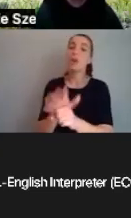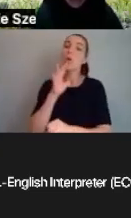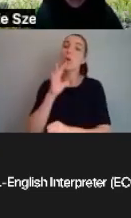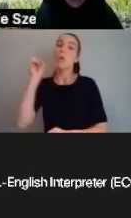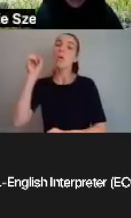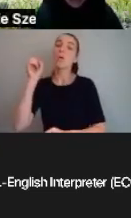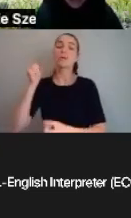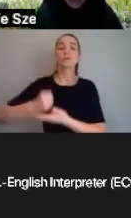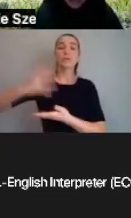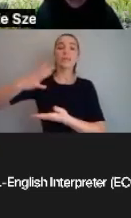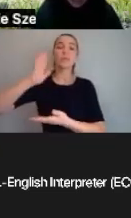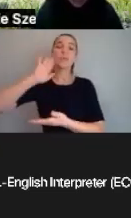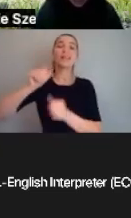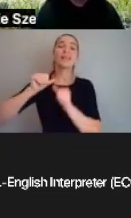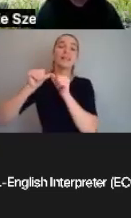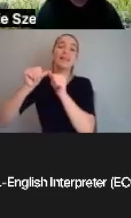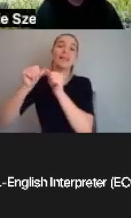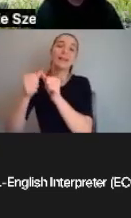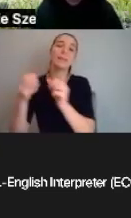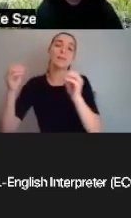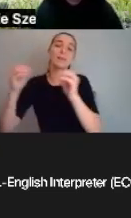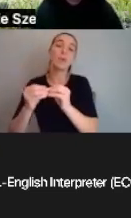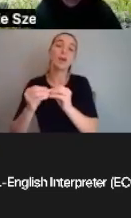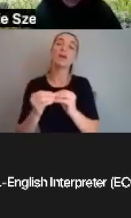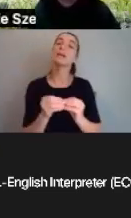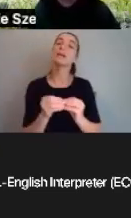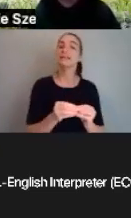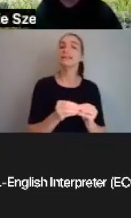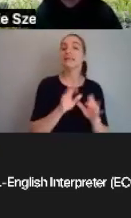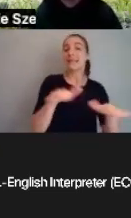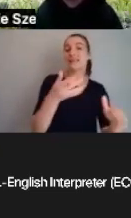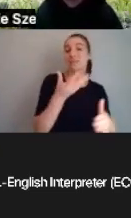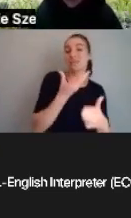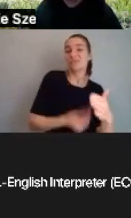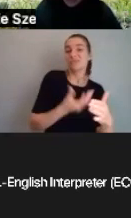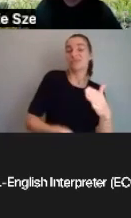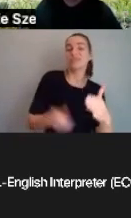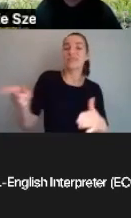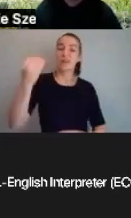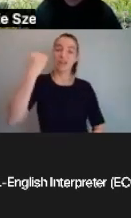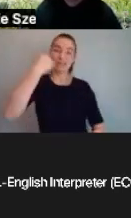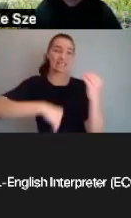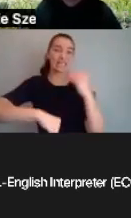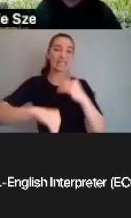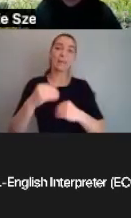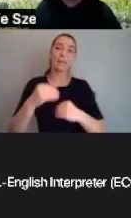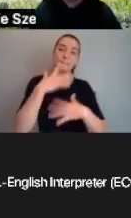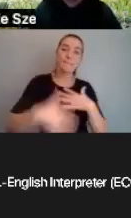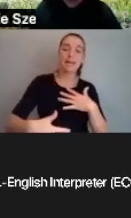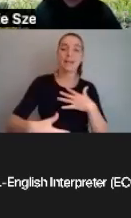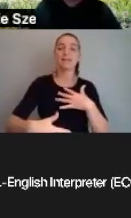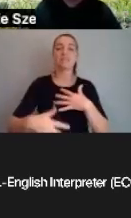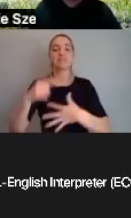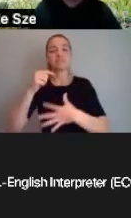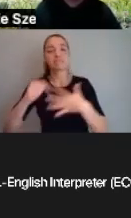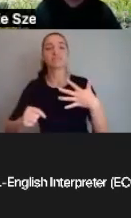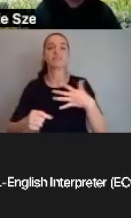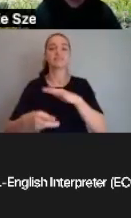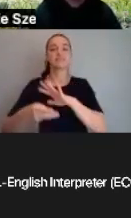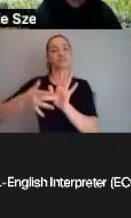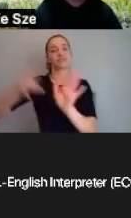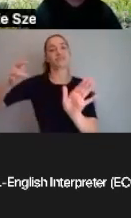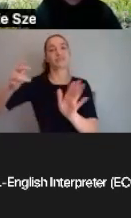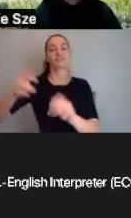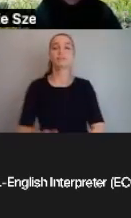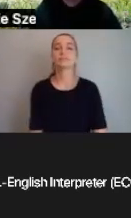and gold, letting kids die. Hughes, Langston Hughes, James Baldwin, and climate justice actives everywhere remind us that the